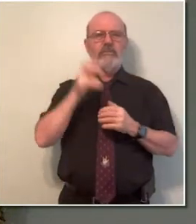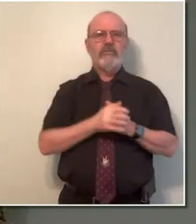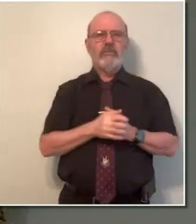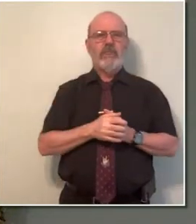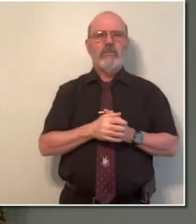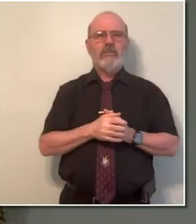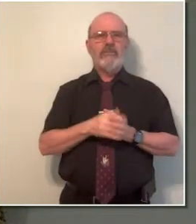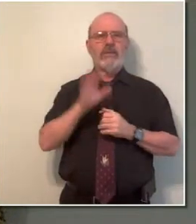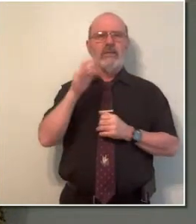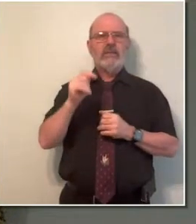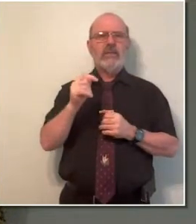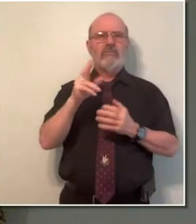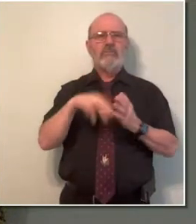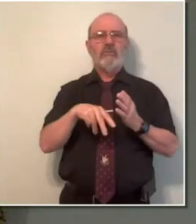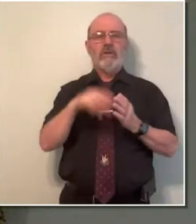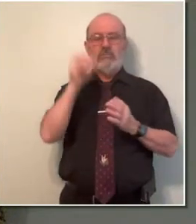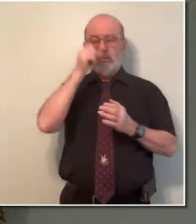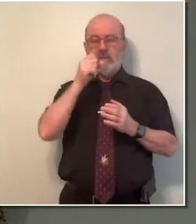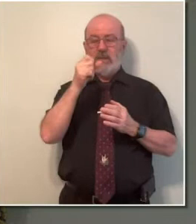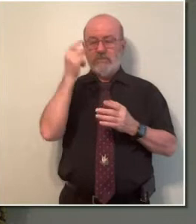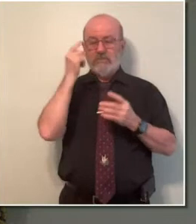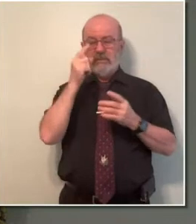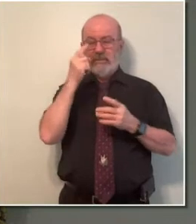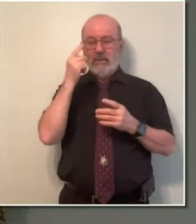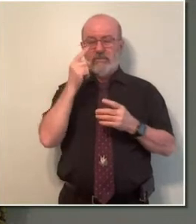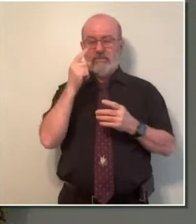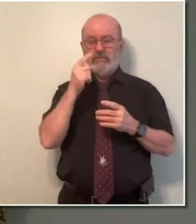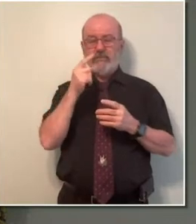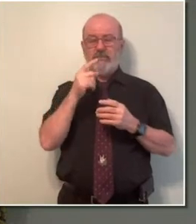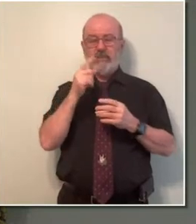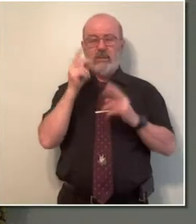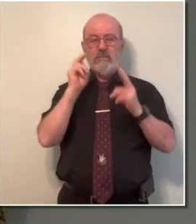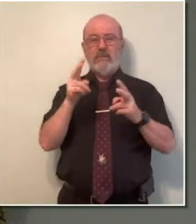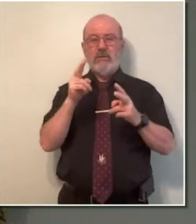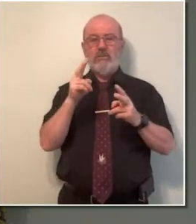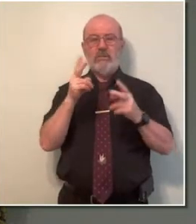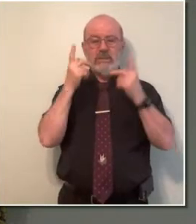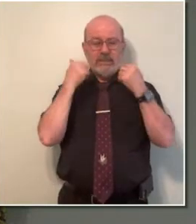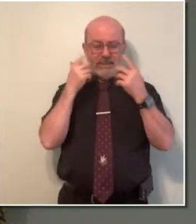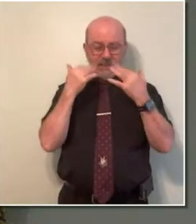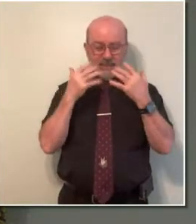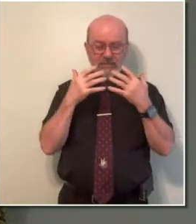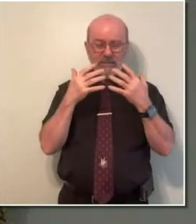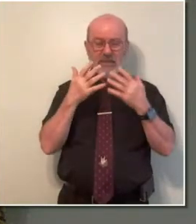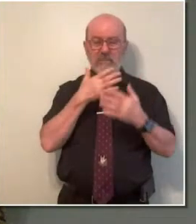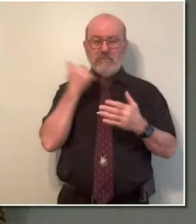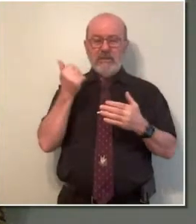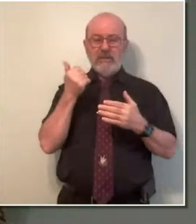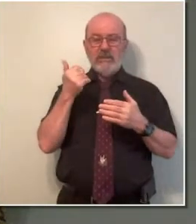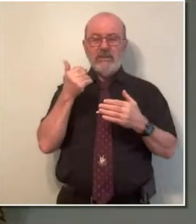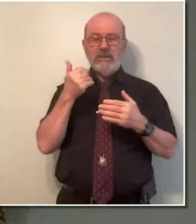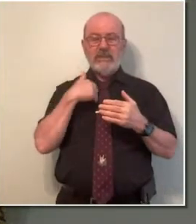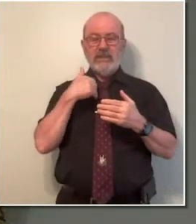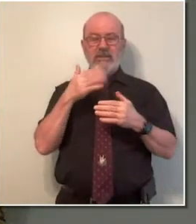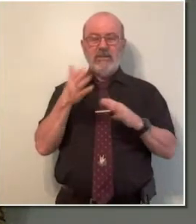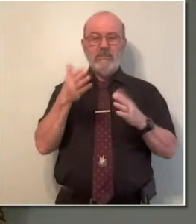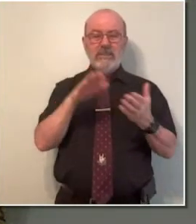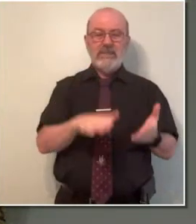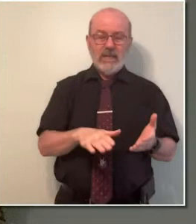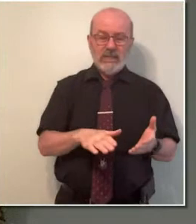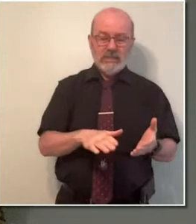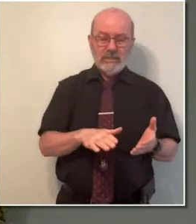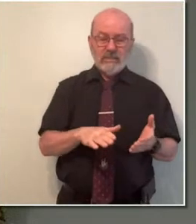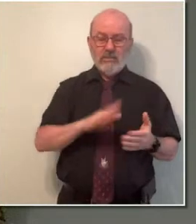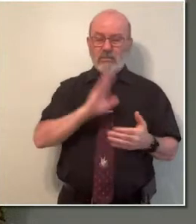yet we read what Solomon thought of all this. And behold, the tears. And better that they had all been dead, that they'd never